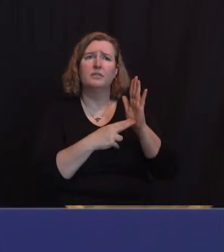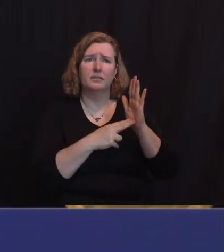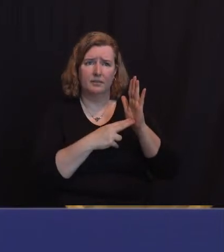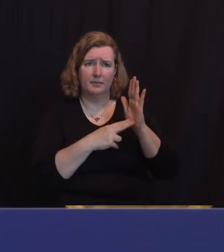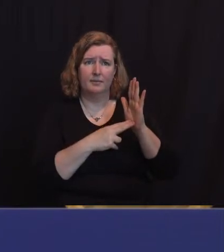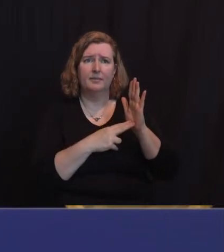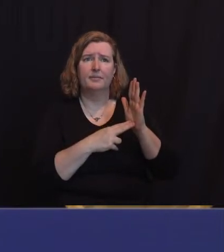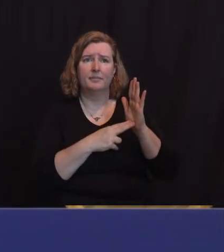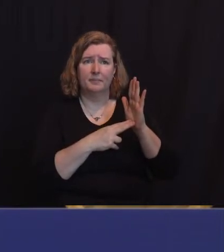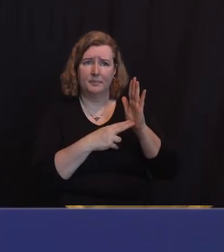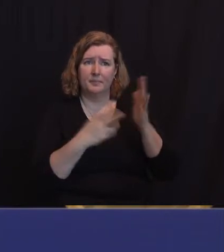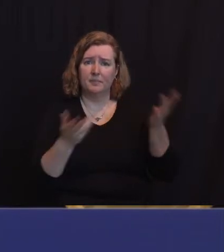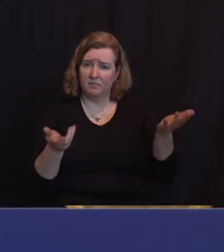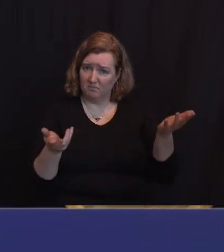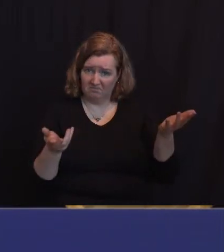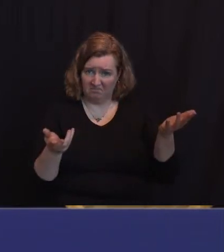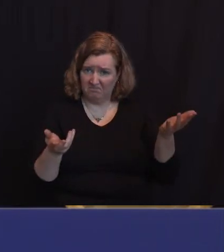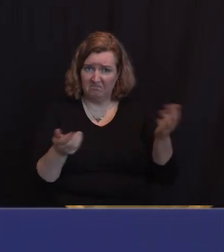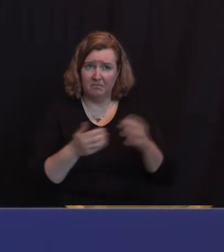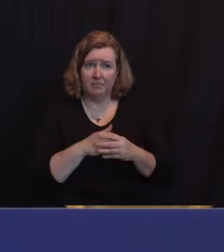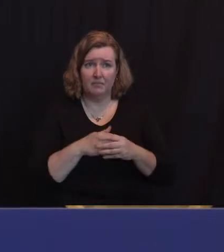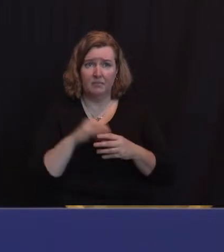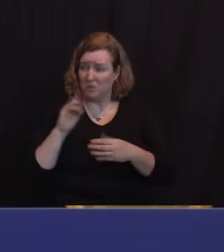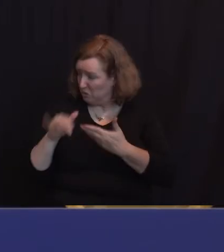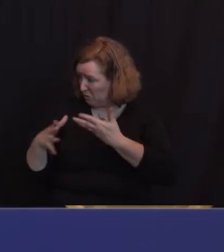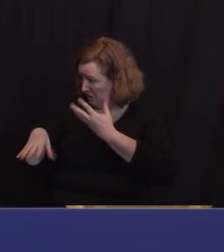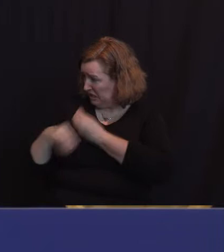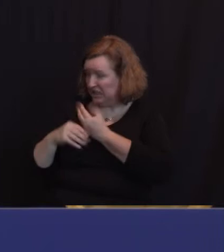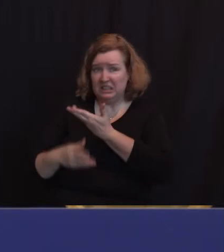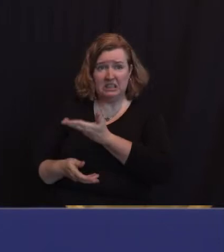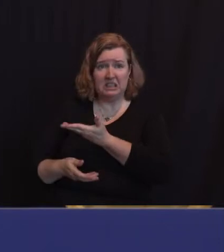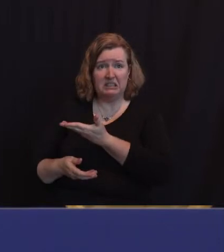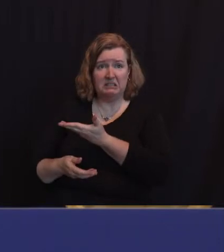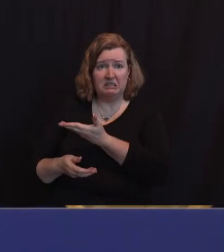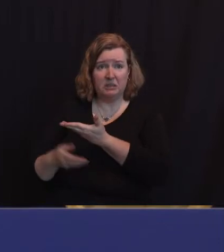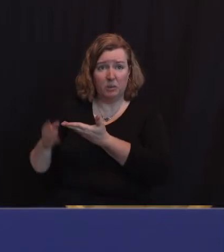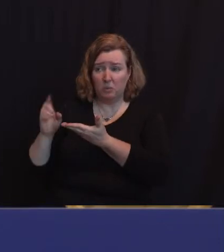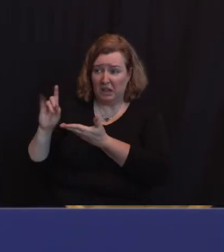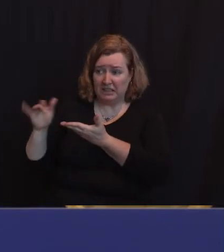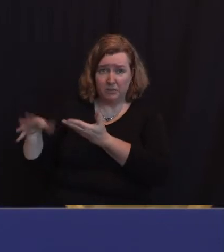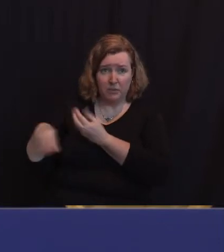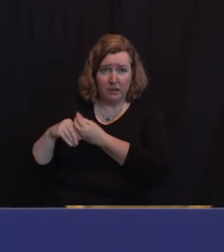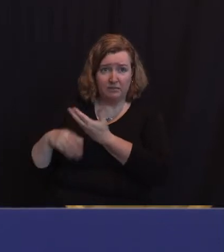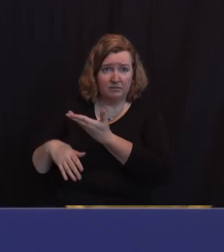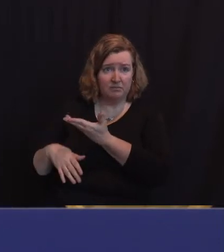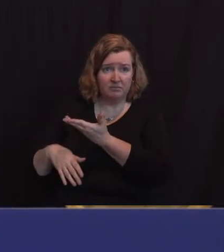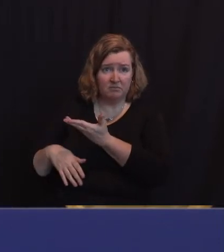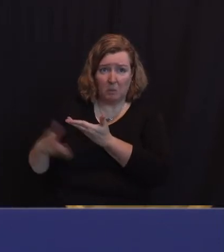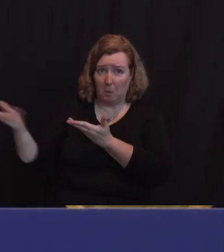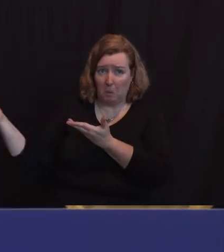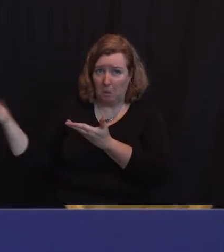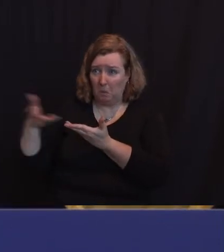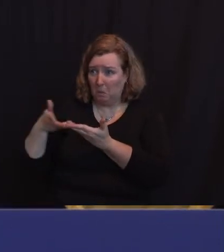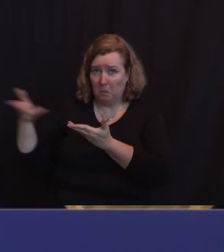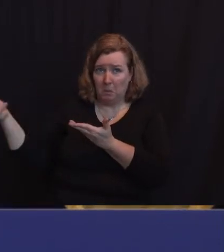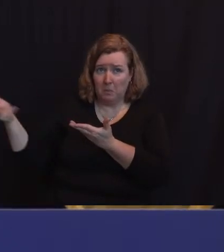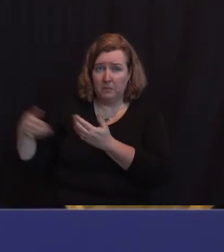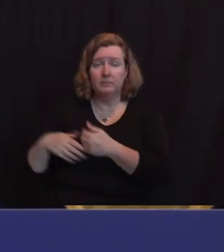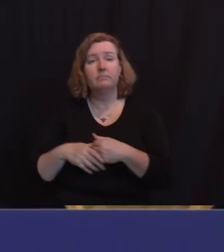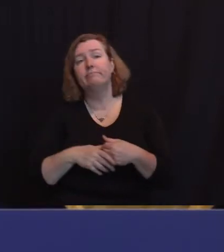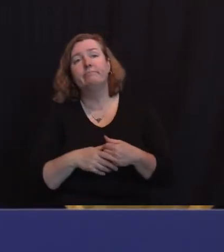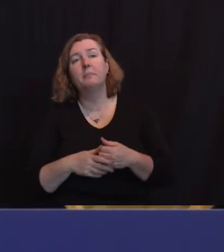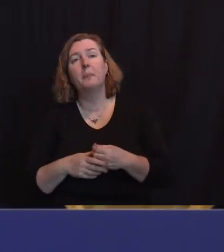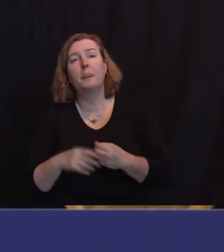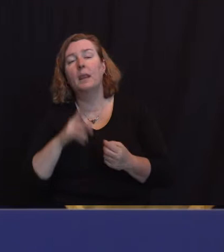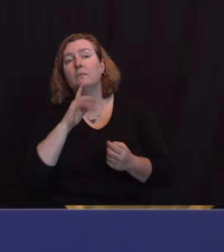feeling. I don't know that Judy's got any more to add than I've got, but she's welcome to jump in on this as well. We make the case every day